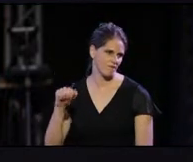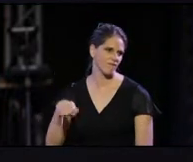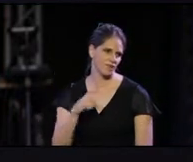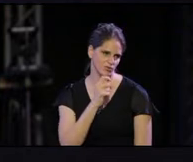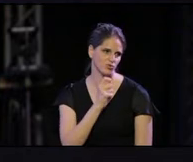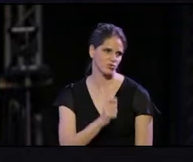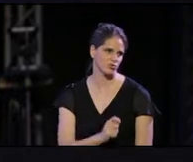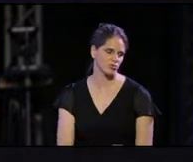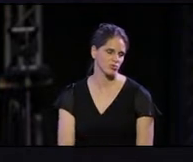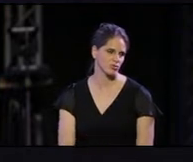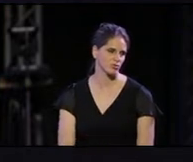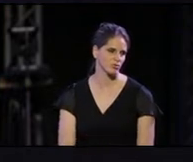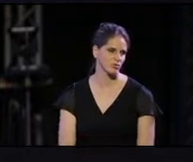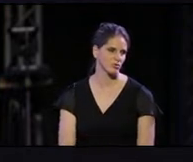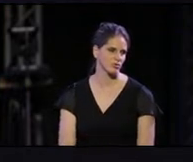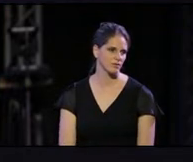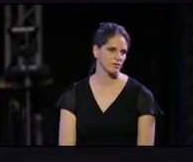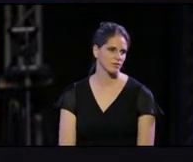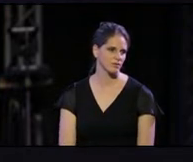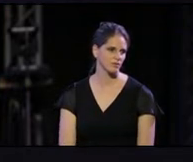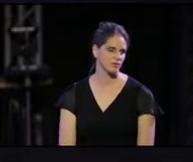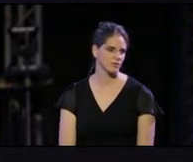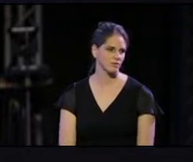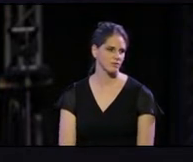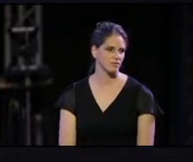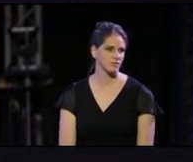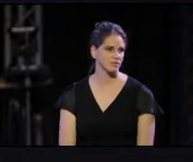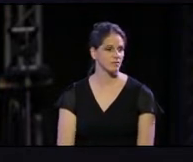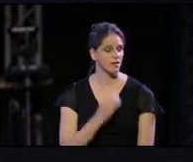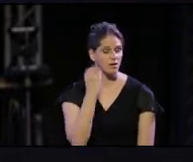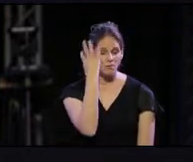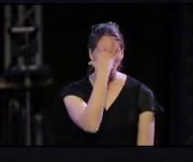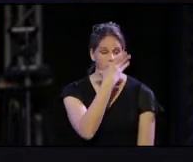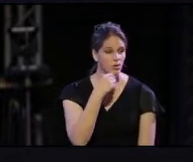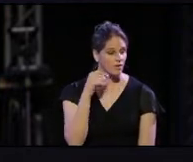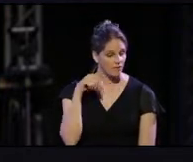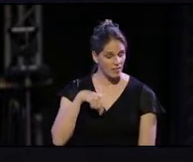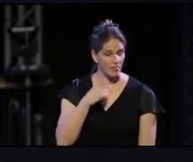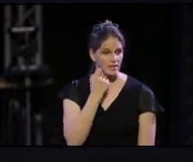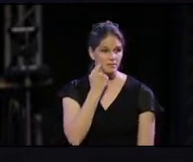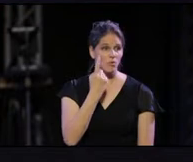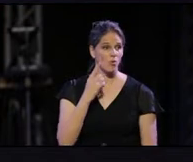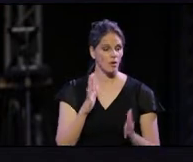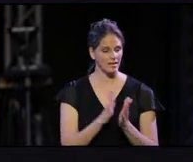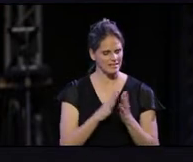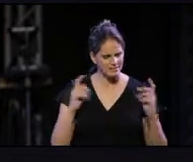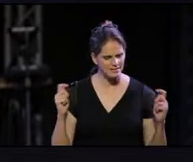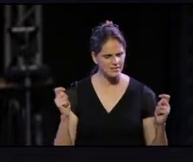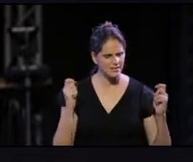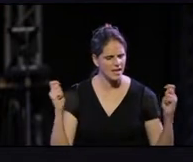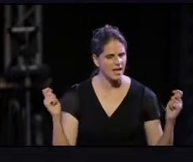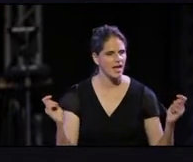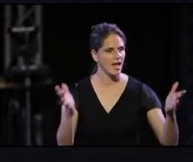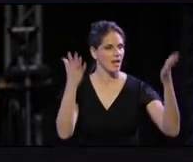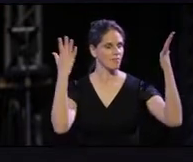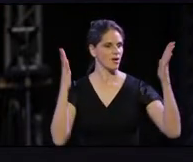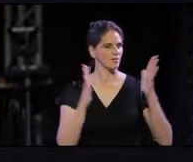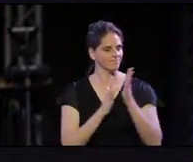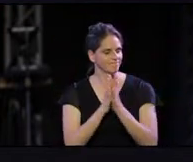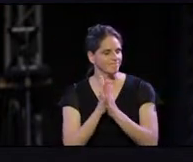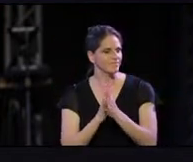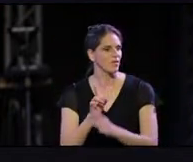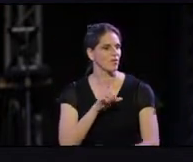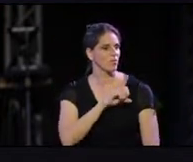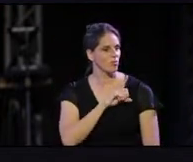But you see, what's beautiful for us this morning, what we can celebrate this morning, is that that proof of life